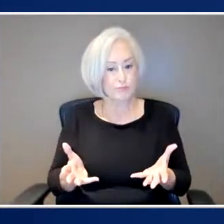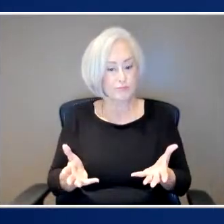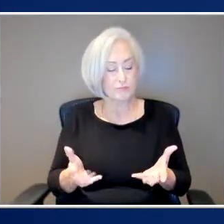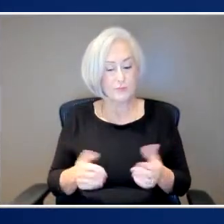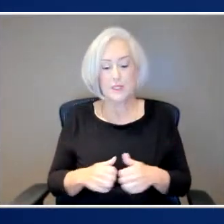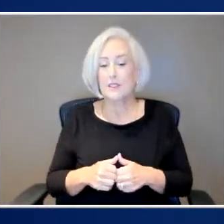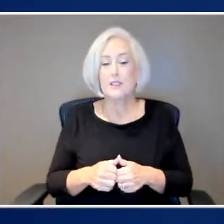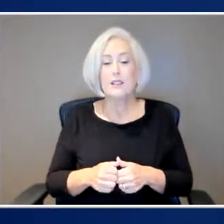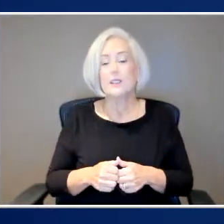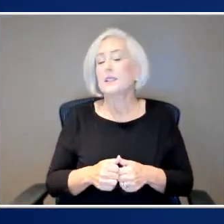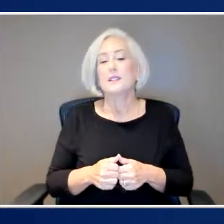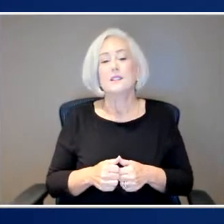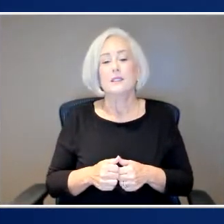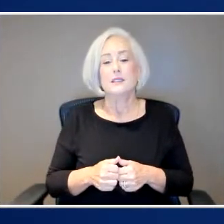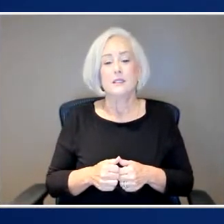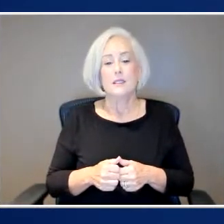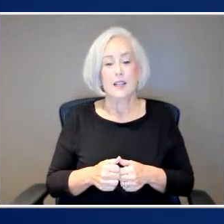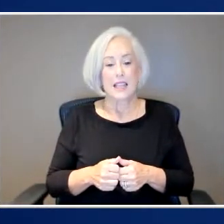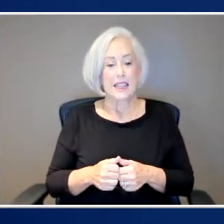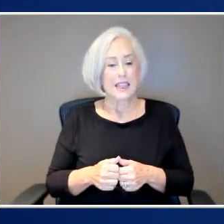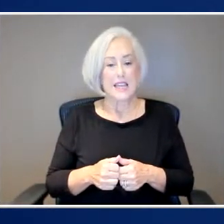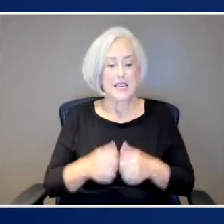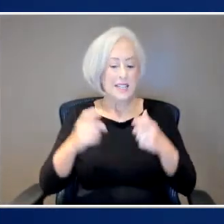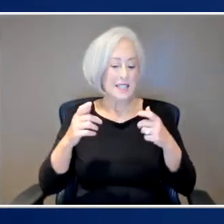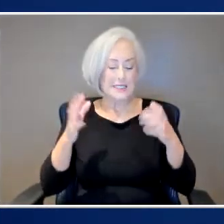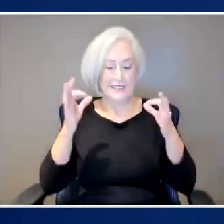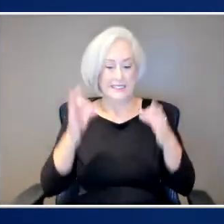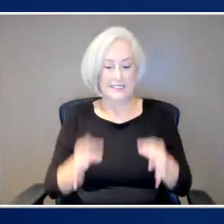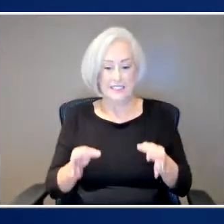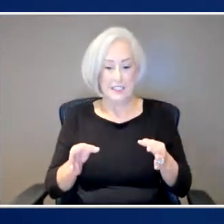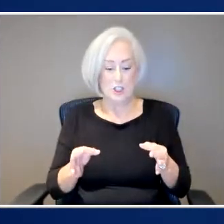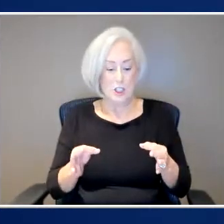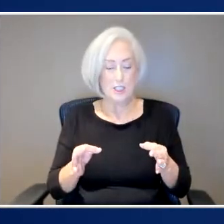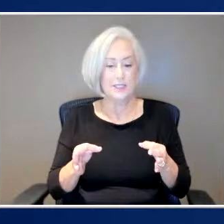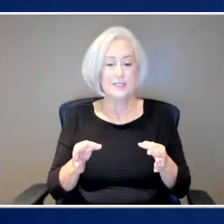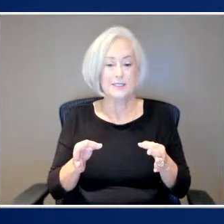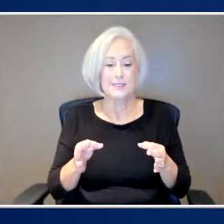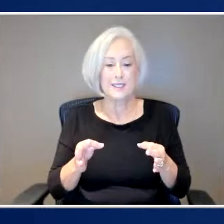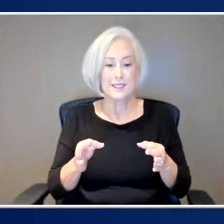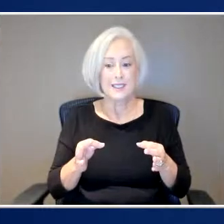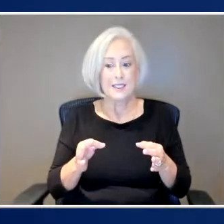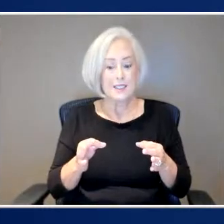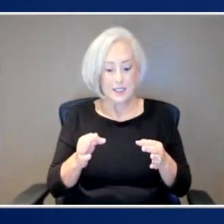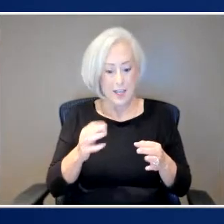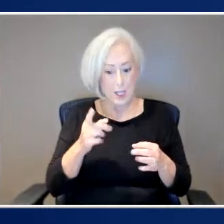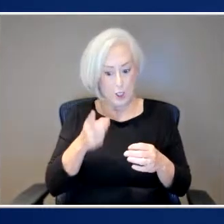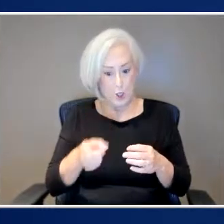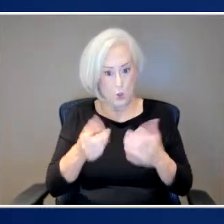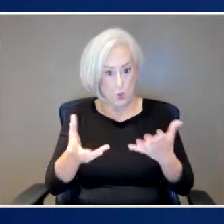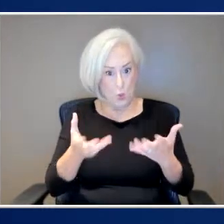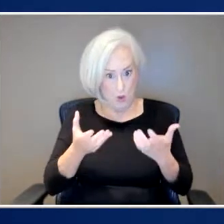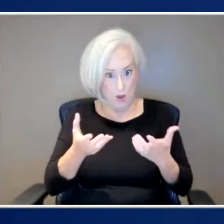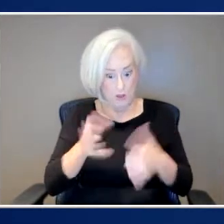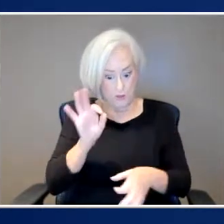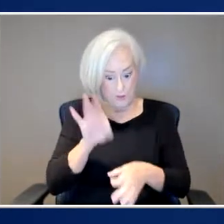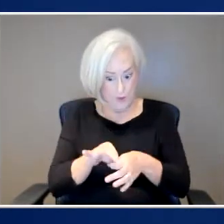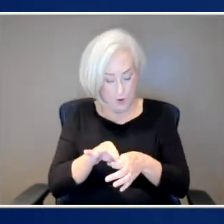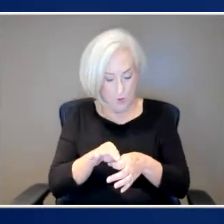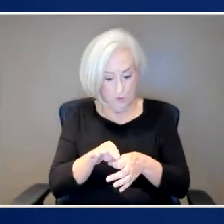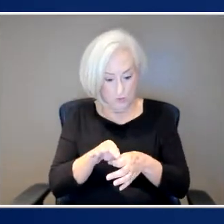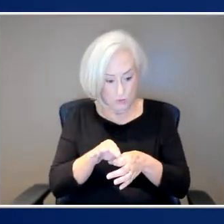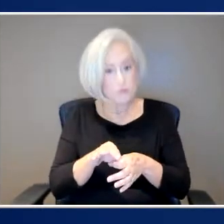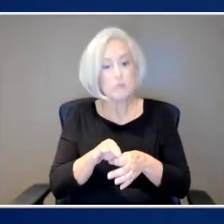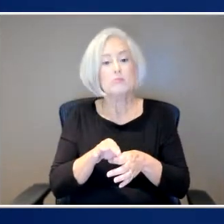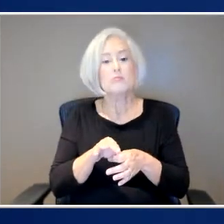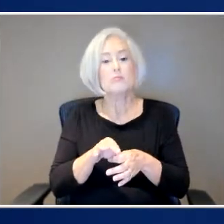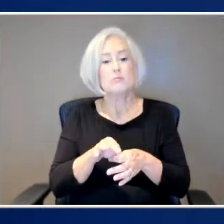when our vote and our belief isn't enough, we need to convince everybody else that it's right and that it's the one and only way. And so the